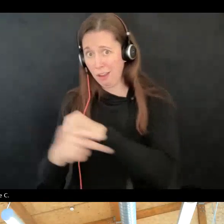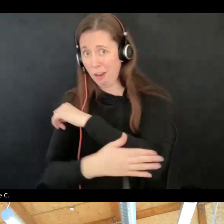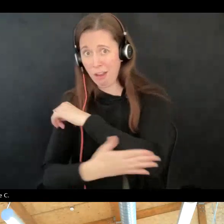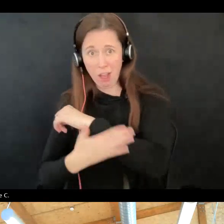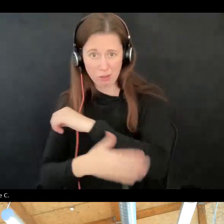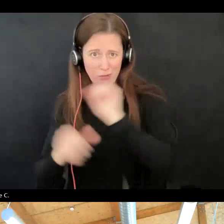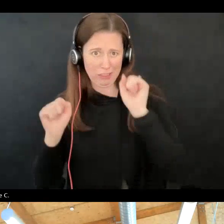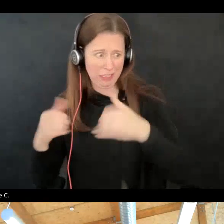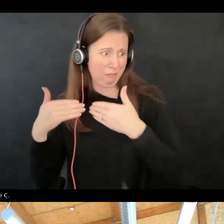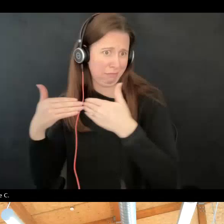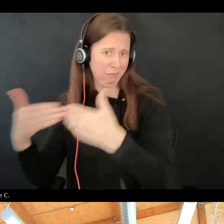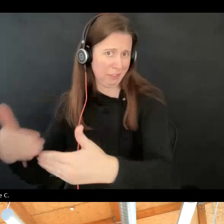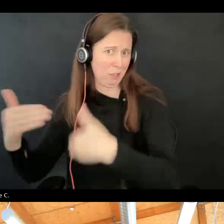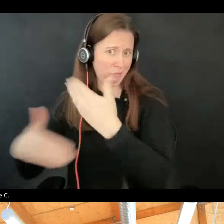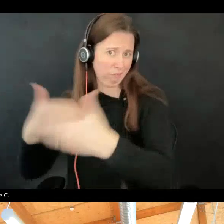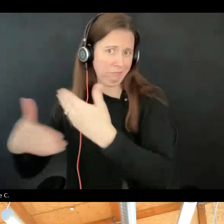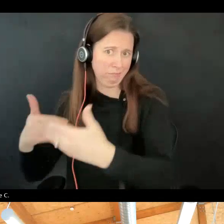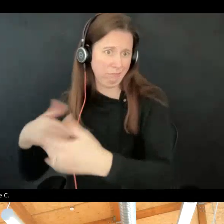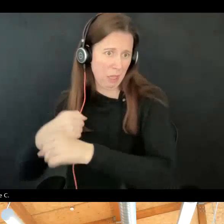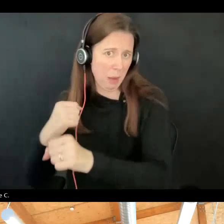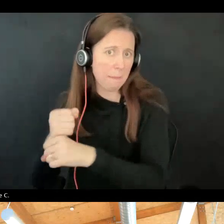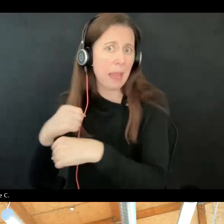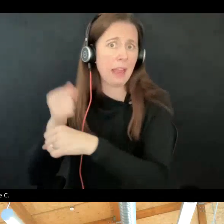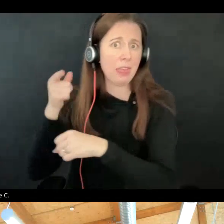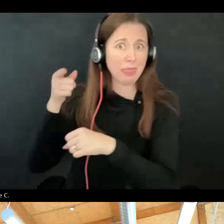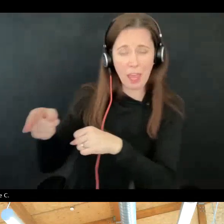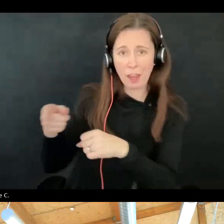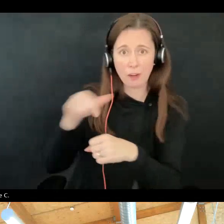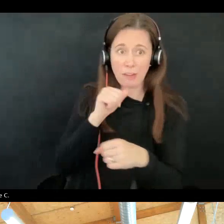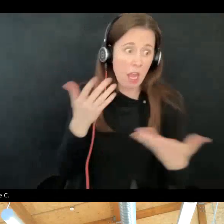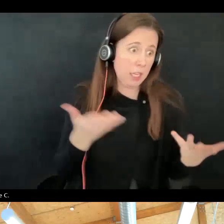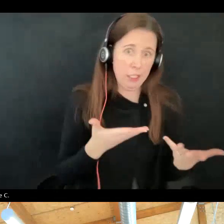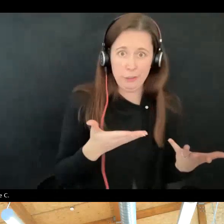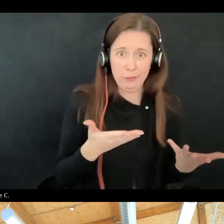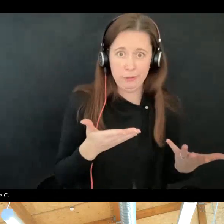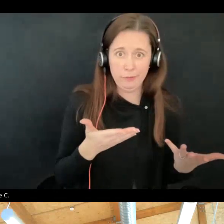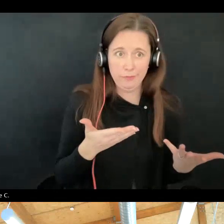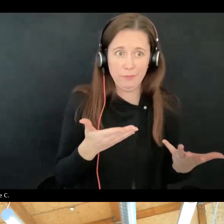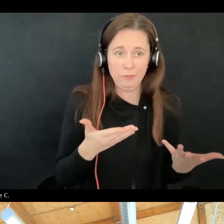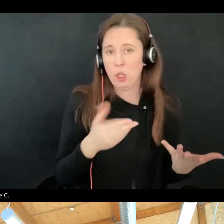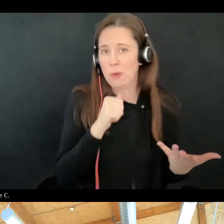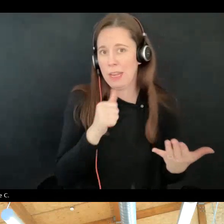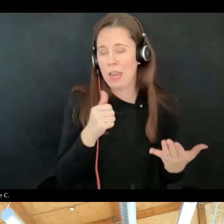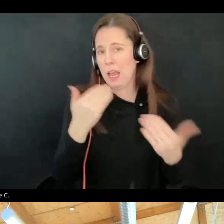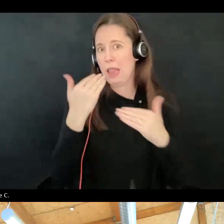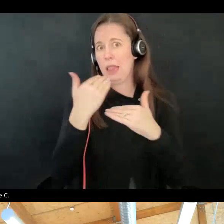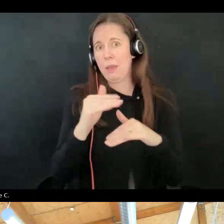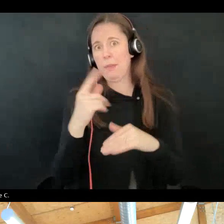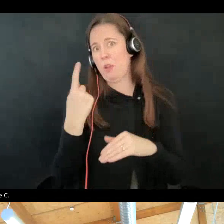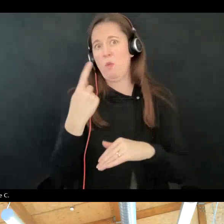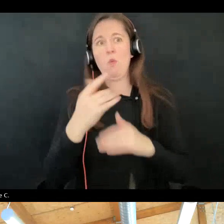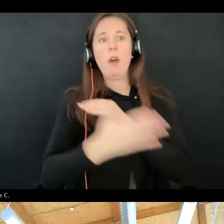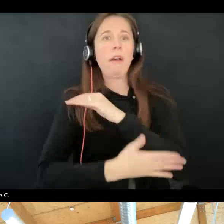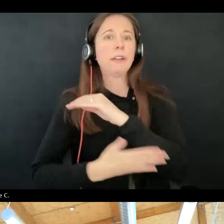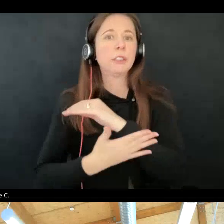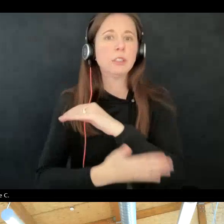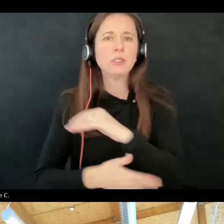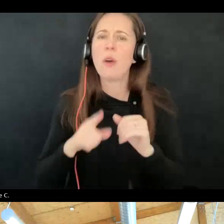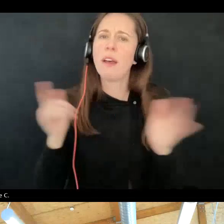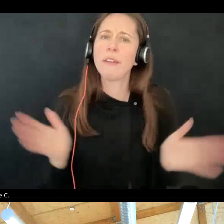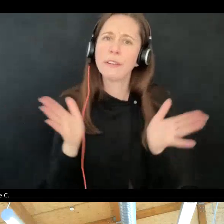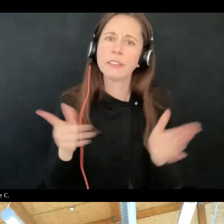that regard. If you're passionate about this subject, I encourage you to look up what do they call it?